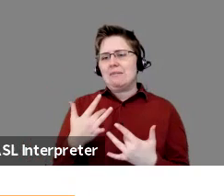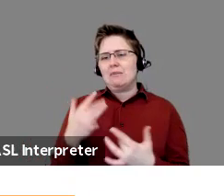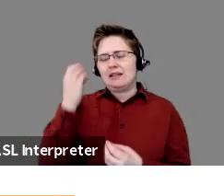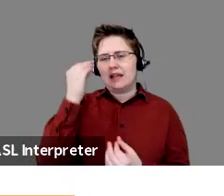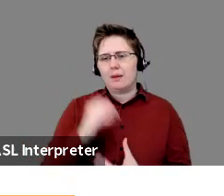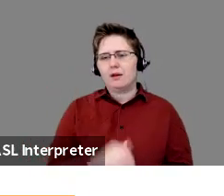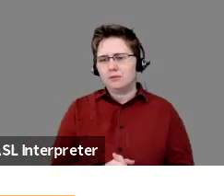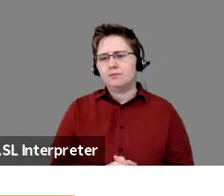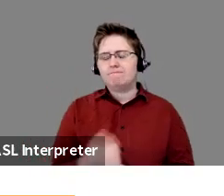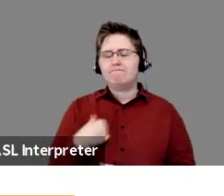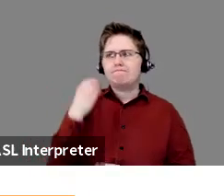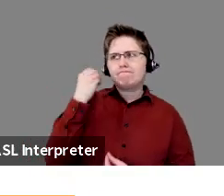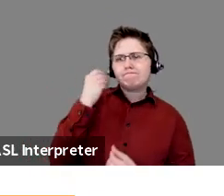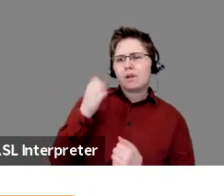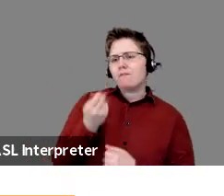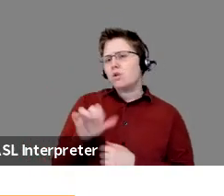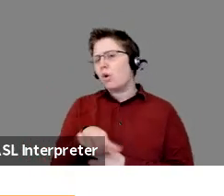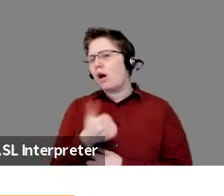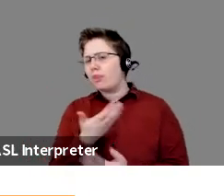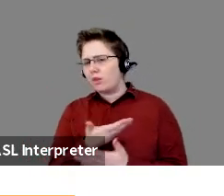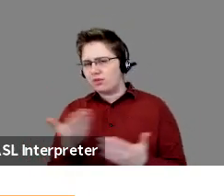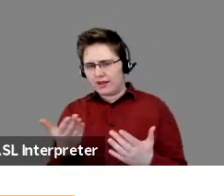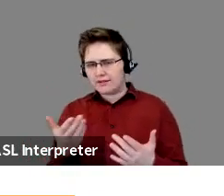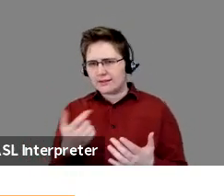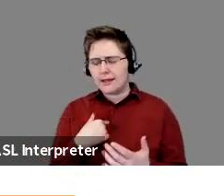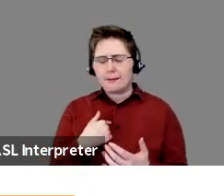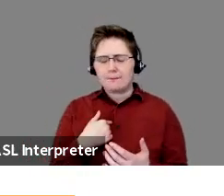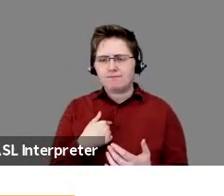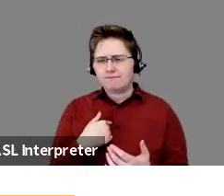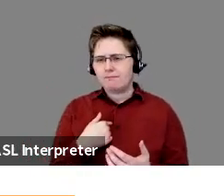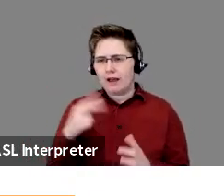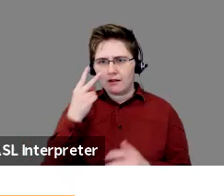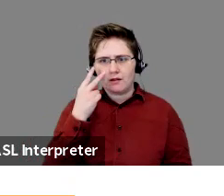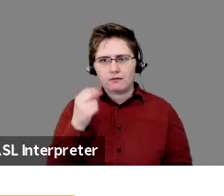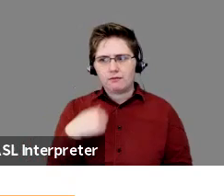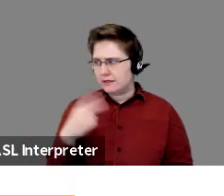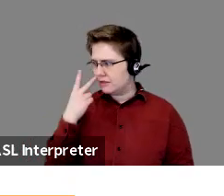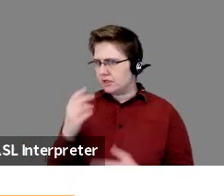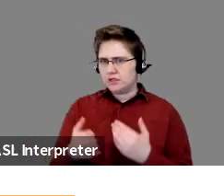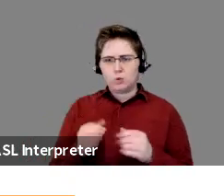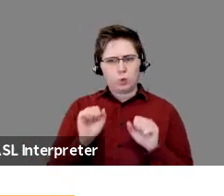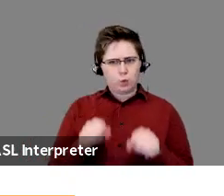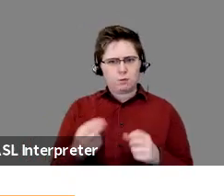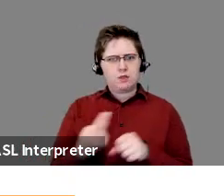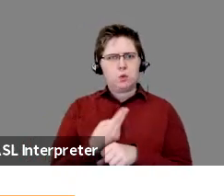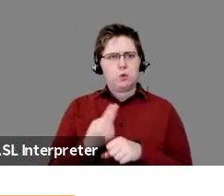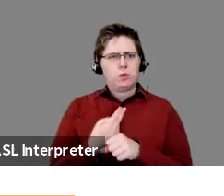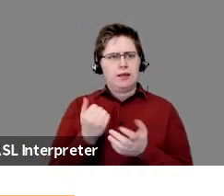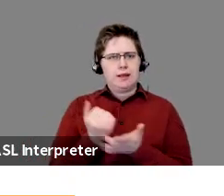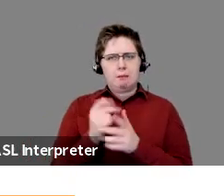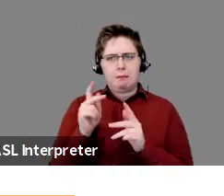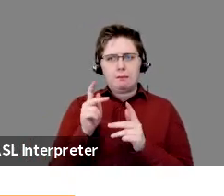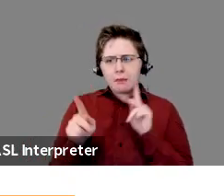of. And so I've kind of thought of a few other things that I've witnessed have been really useful in helping get people,